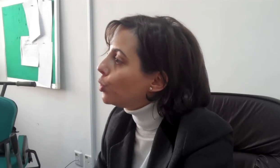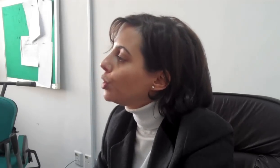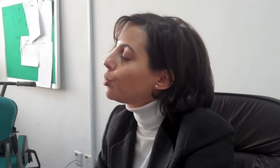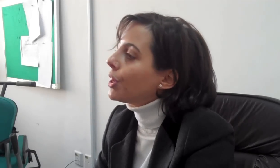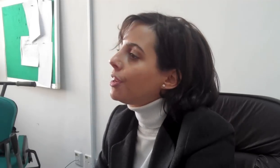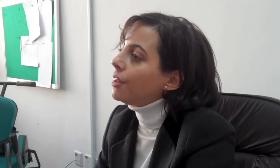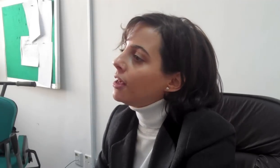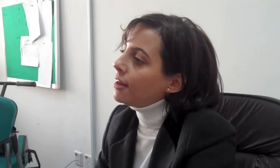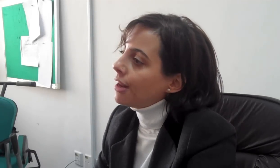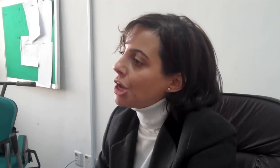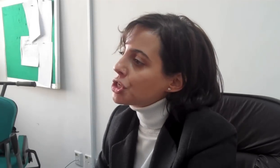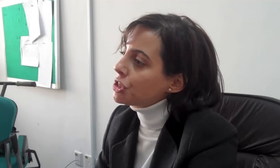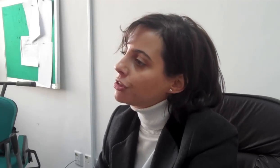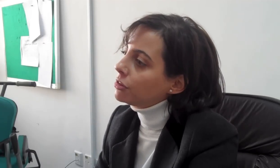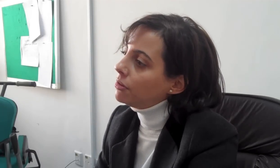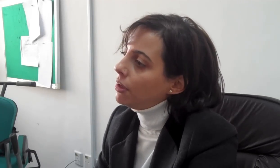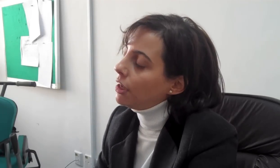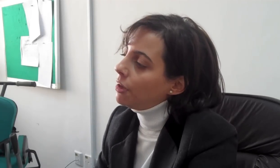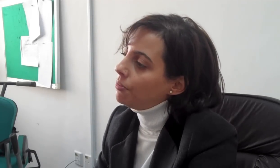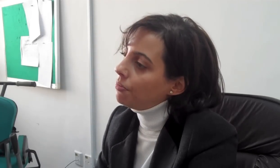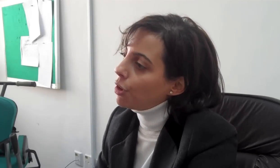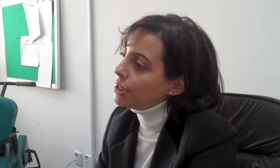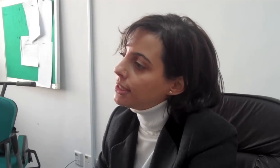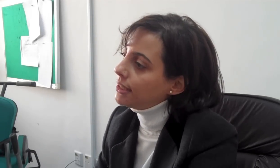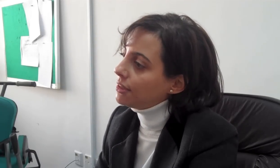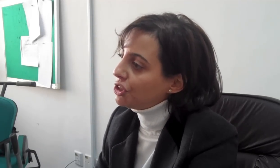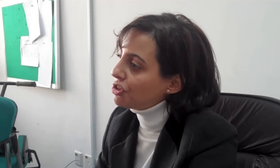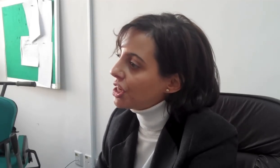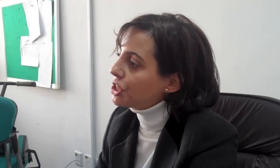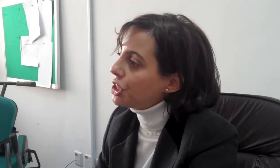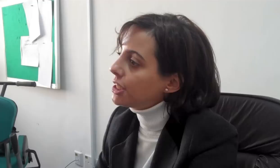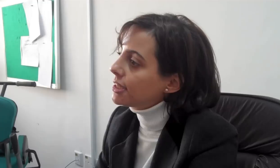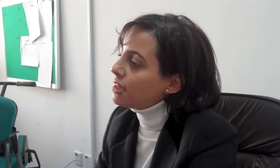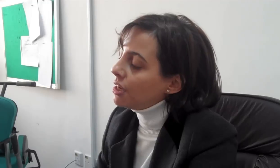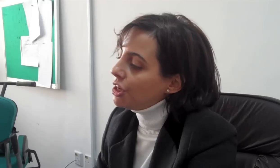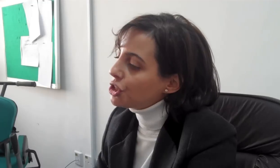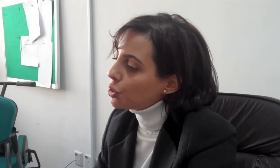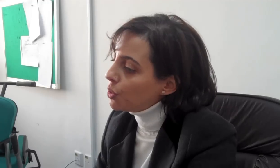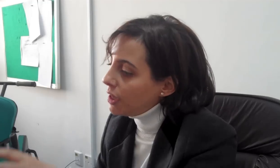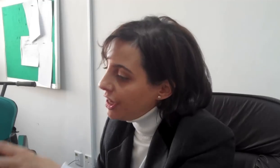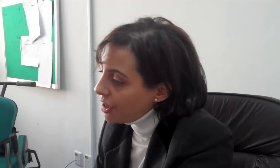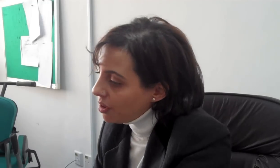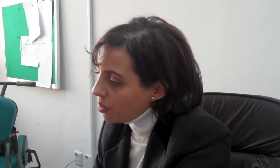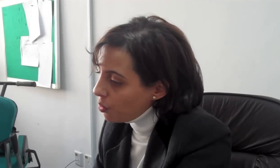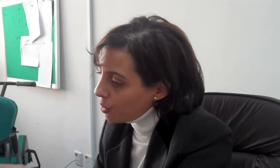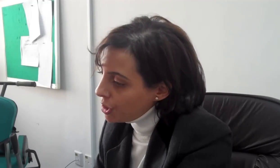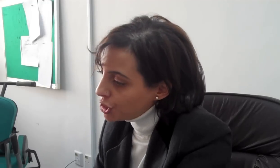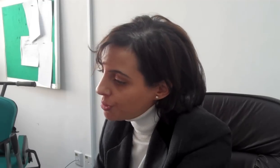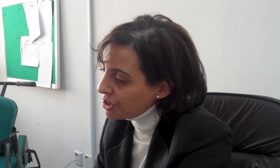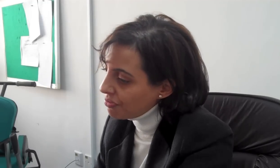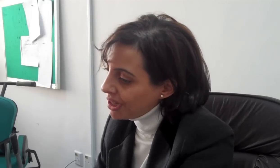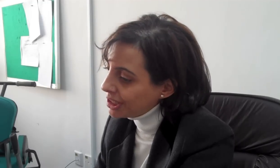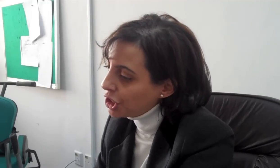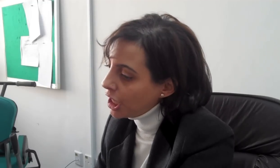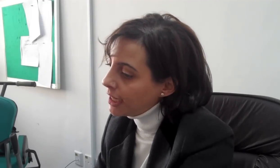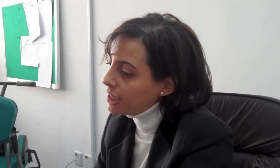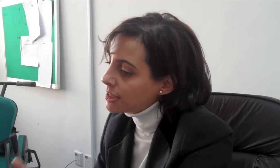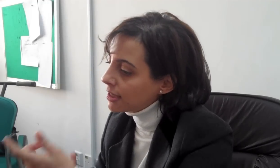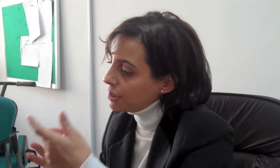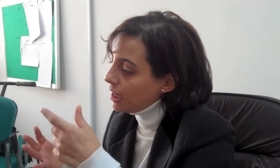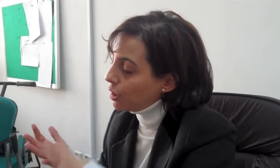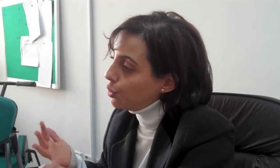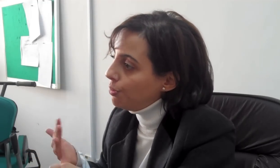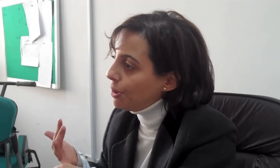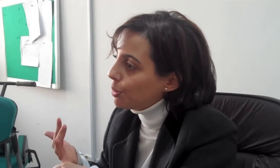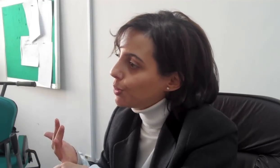are included within national policies and strategies. And so in terms of messaging,